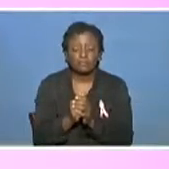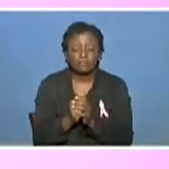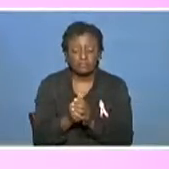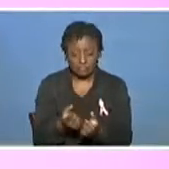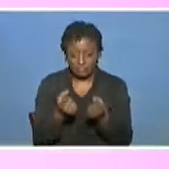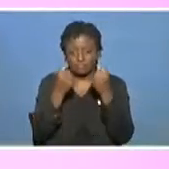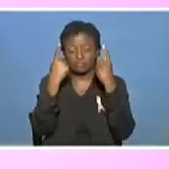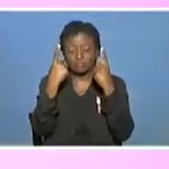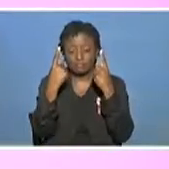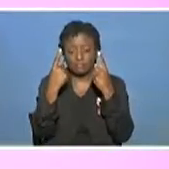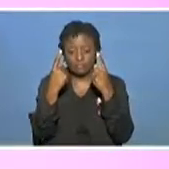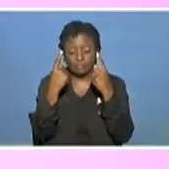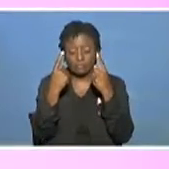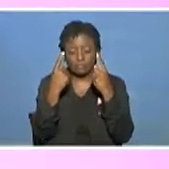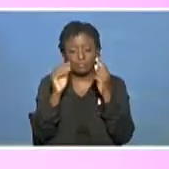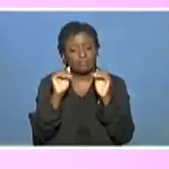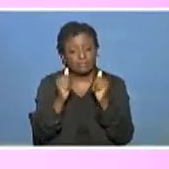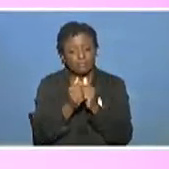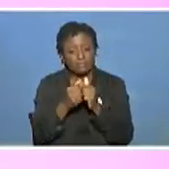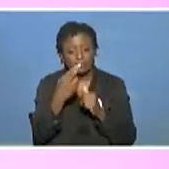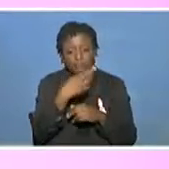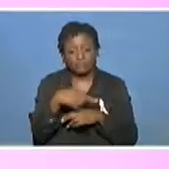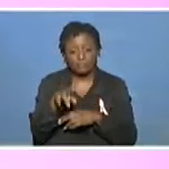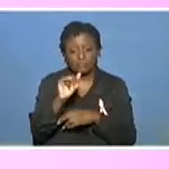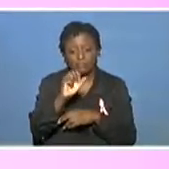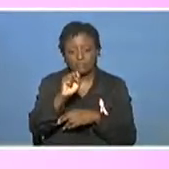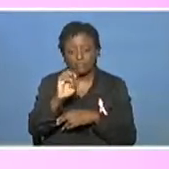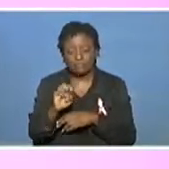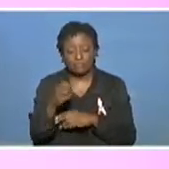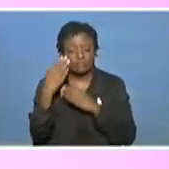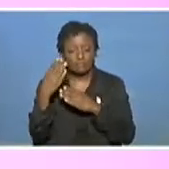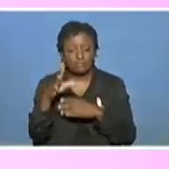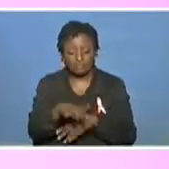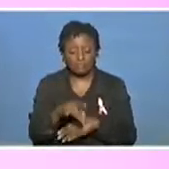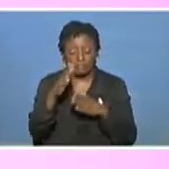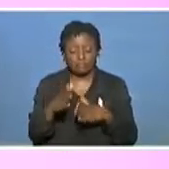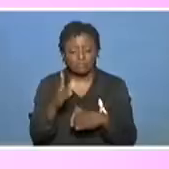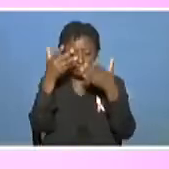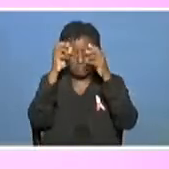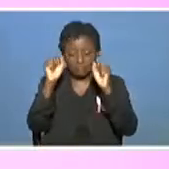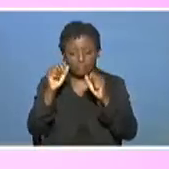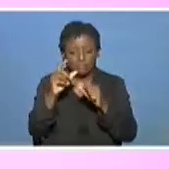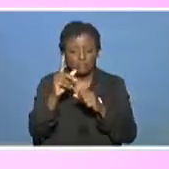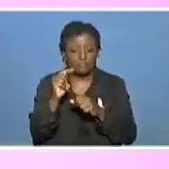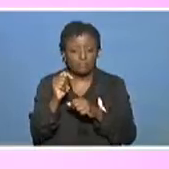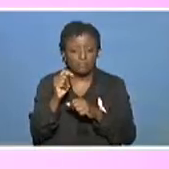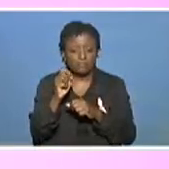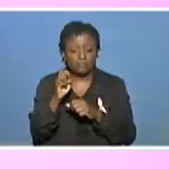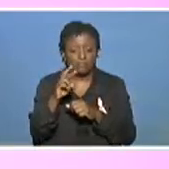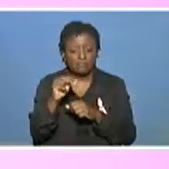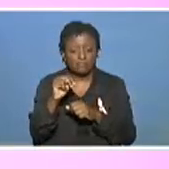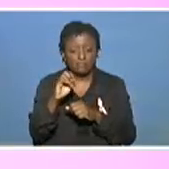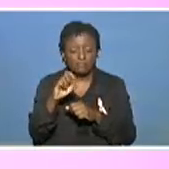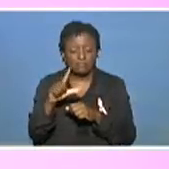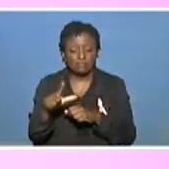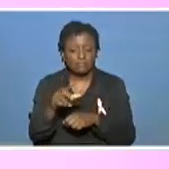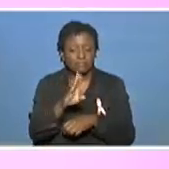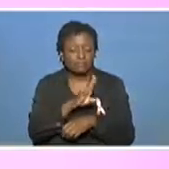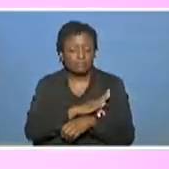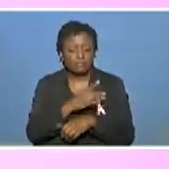Dumbfounded and thrown for a loop is how Rise Bahamas founder and president Ternille Burrows says she felt after Press Secretary Clint